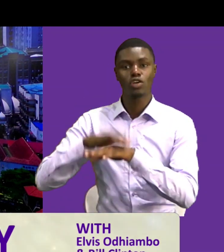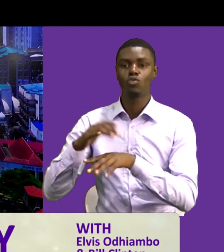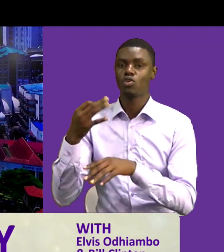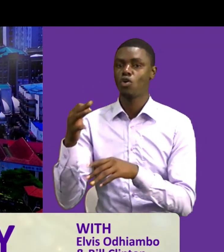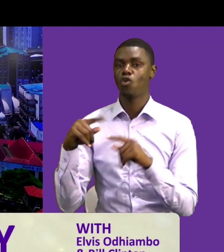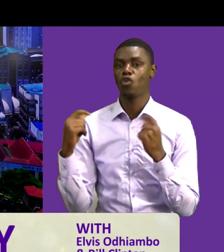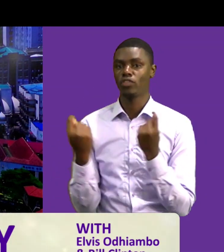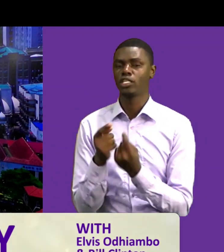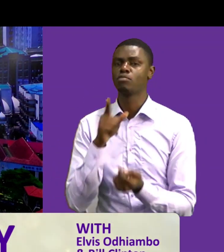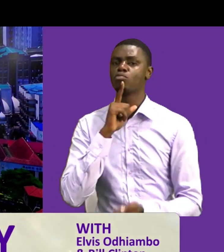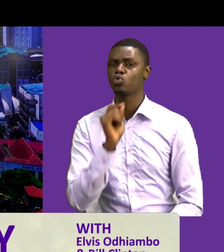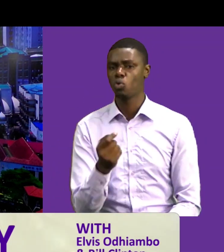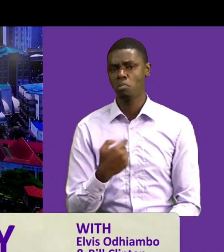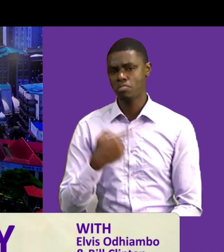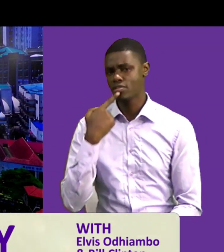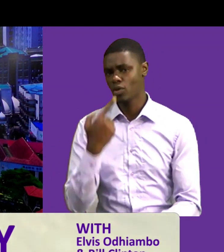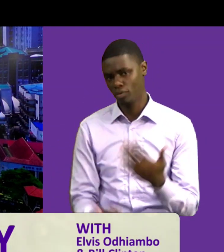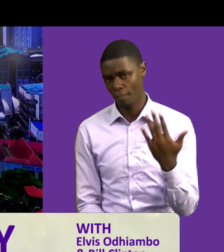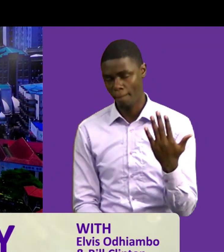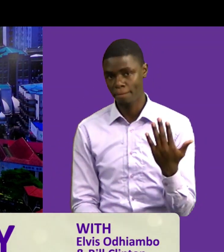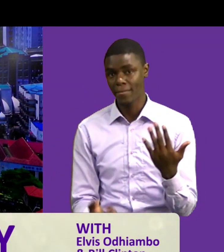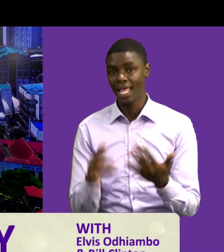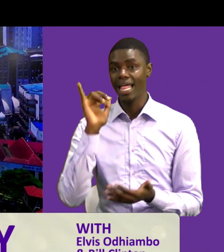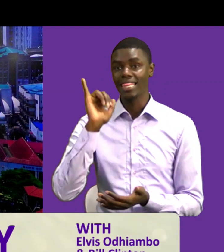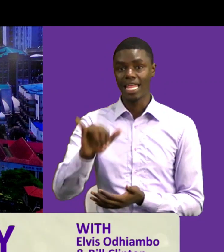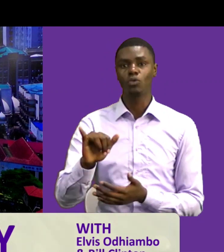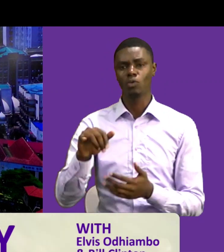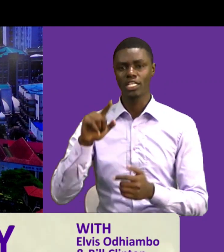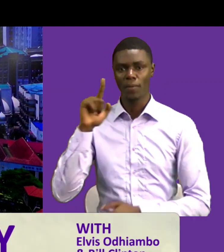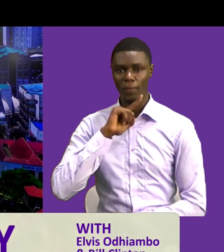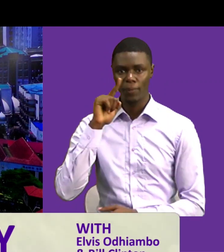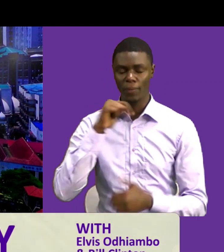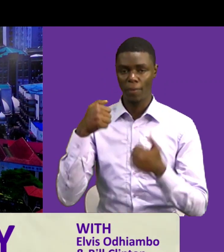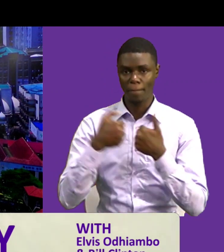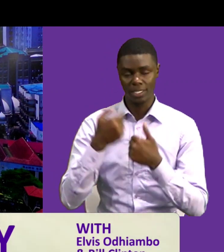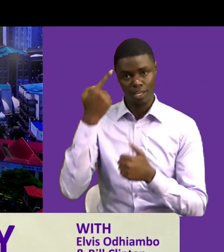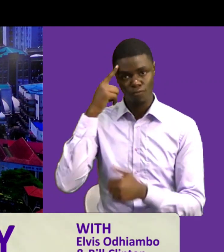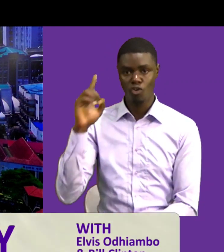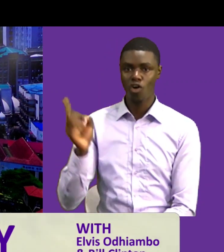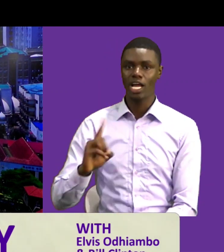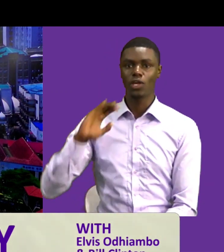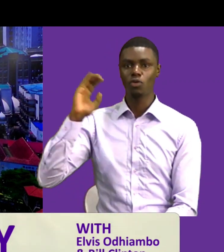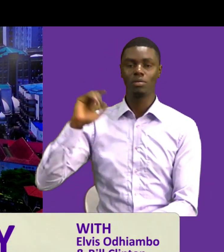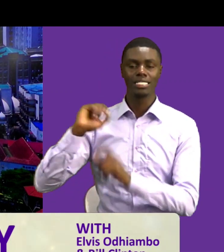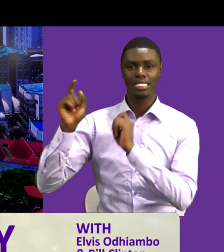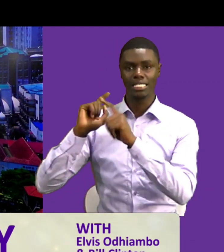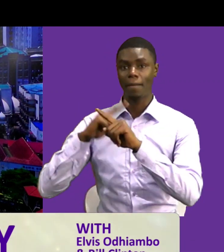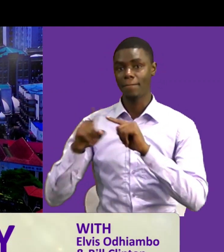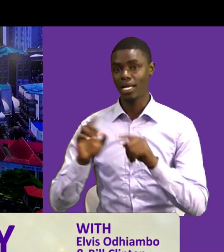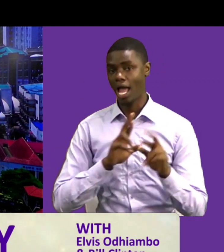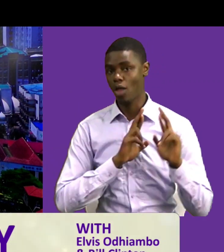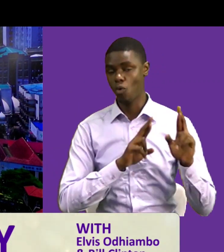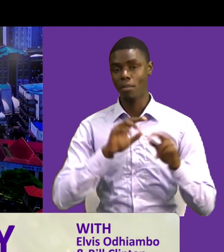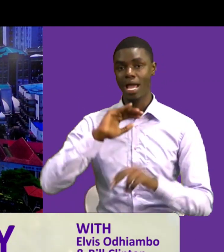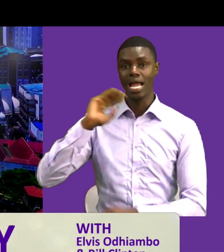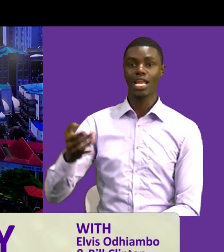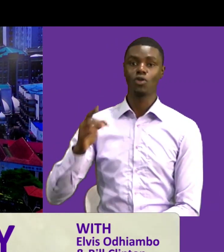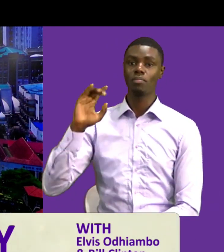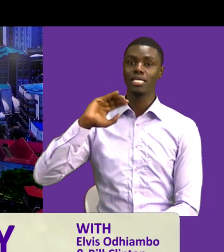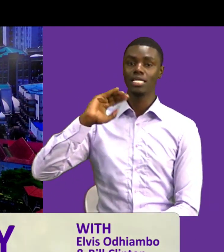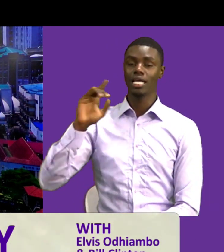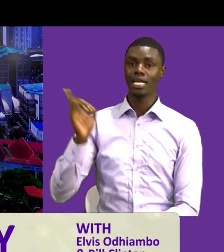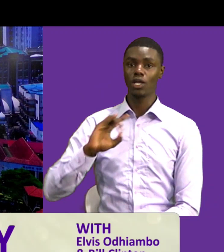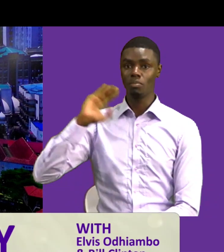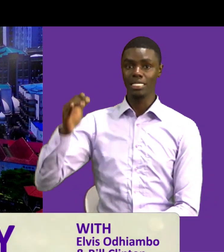team. So I will say that was a tough match for Nairobi City Stars. But I hope Nairobi City Stars